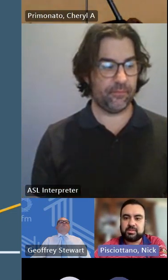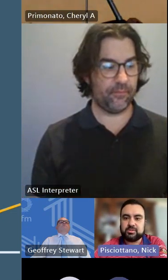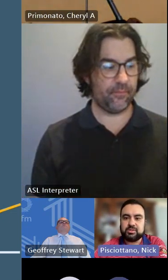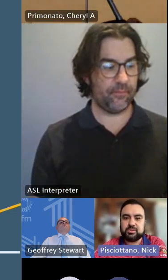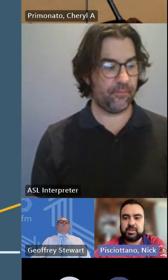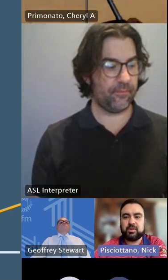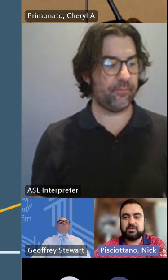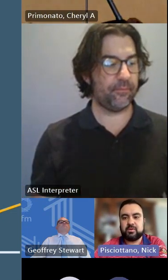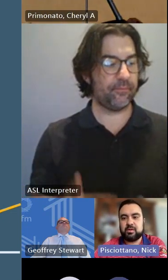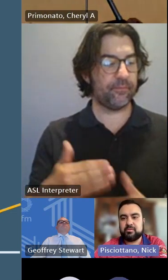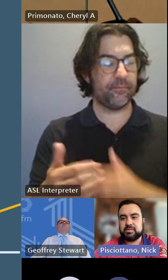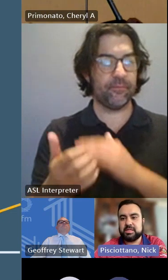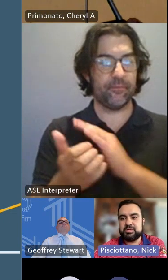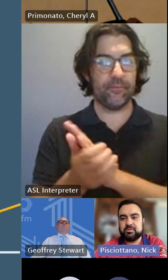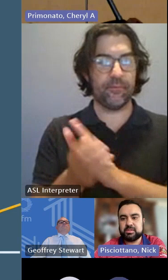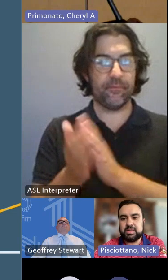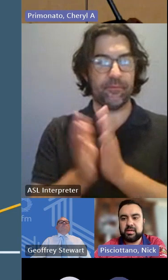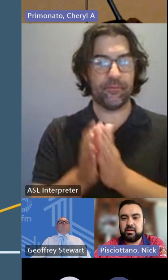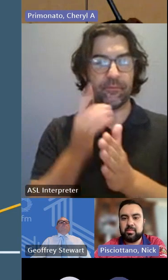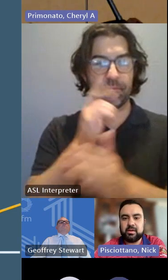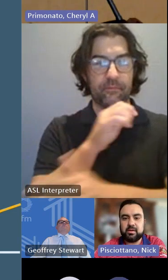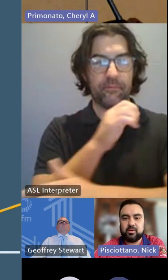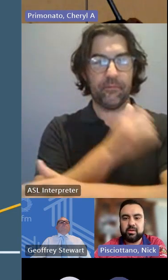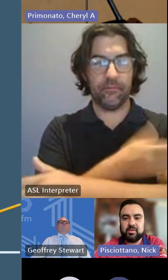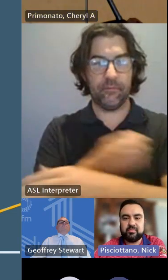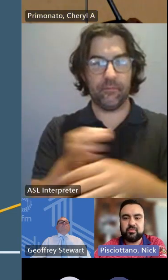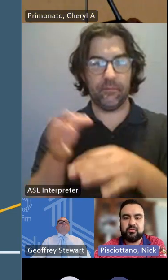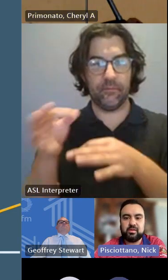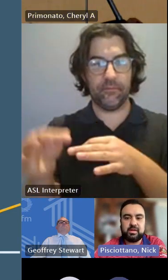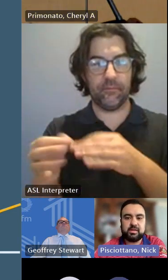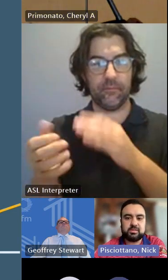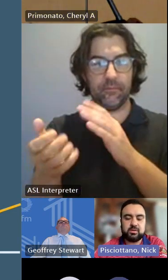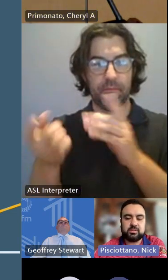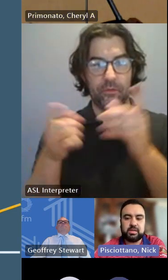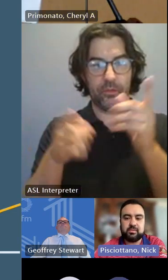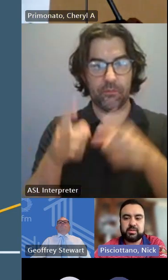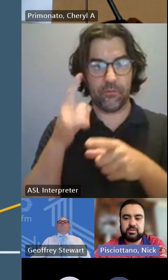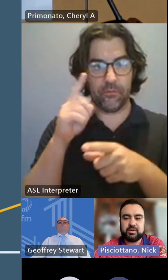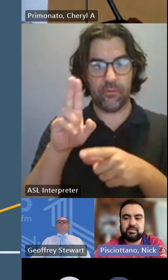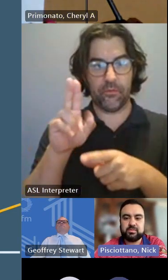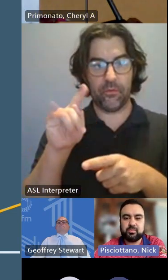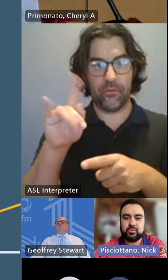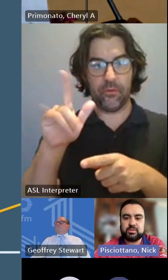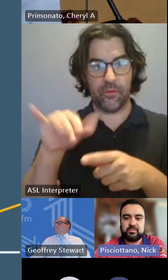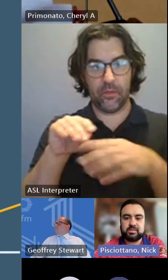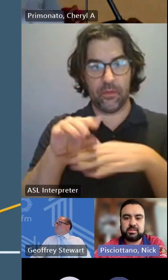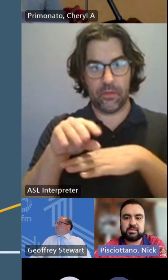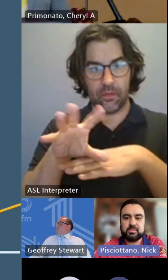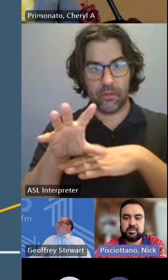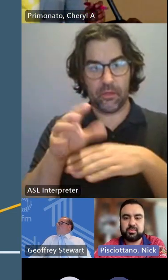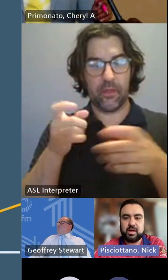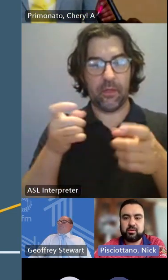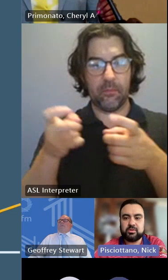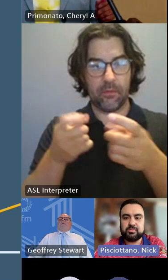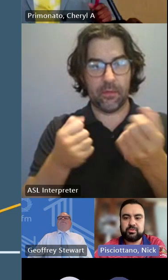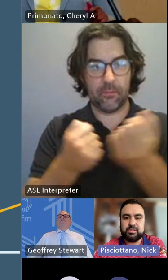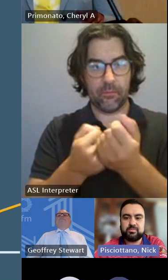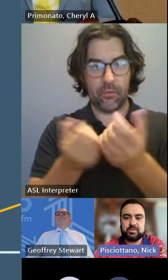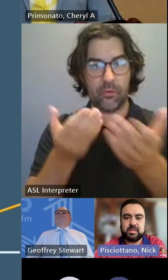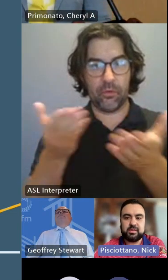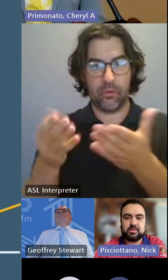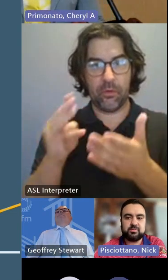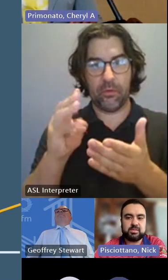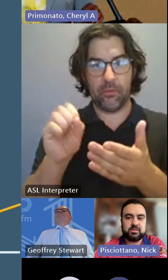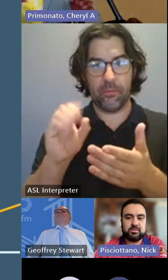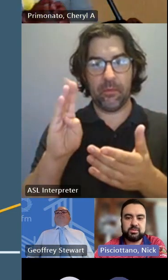The next resolution is request for authorization to extend and amend an agreement for utility consulting and administrative support services. Ms. Brown, could you